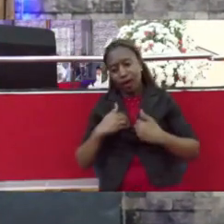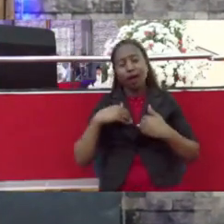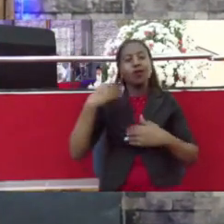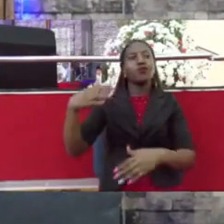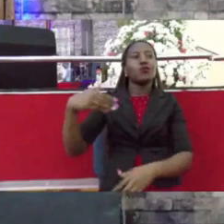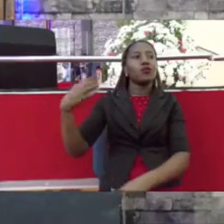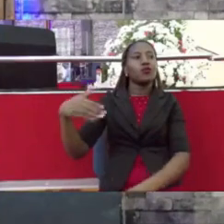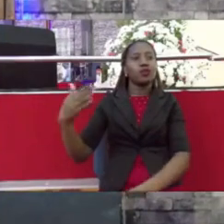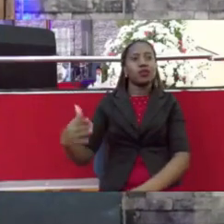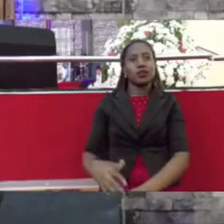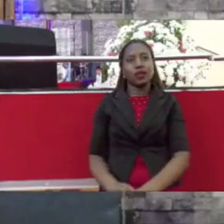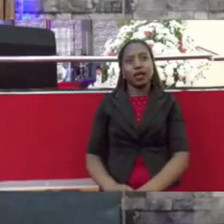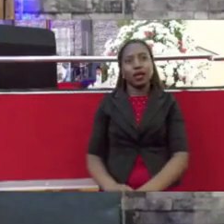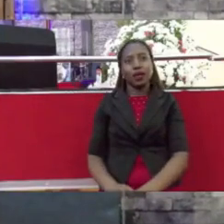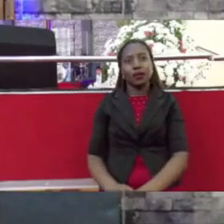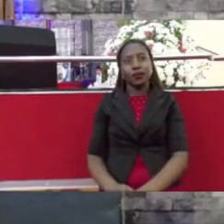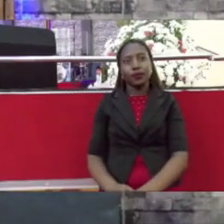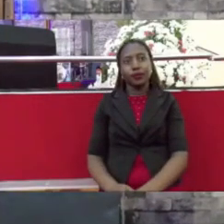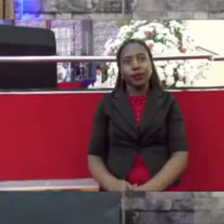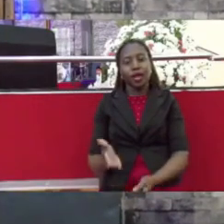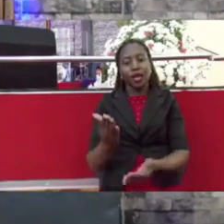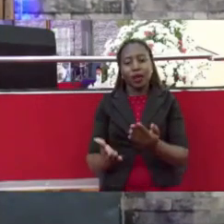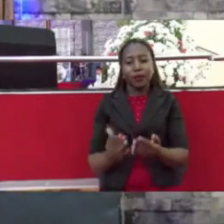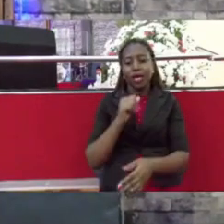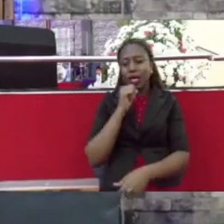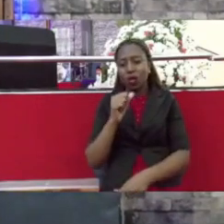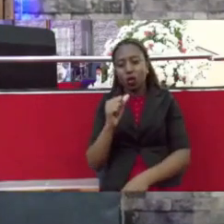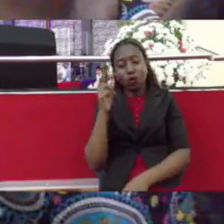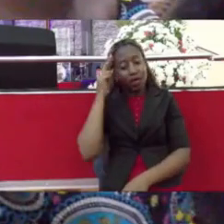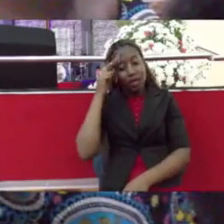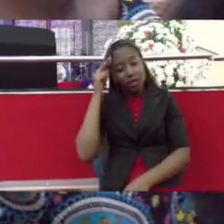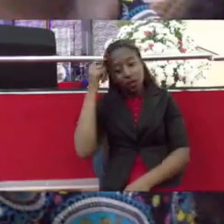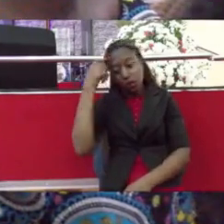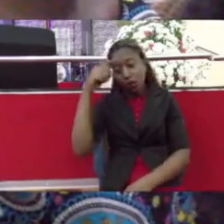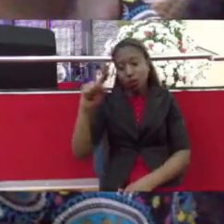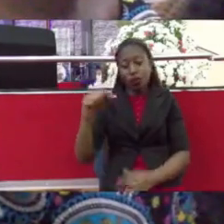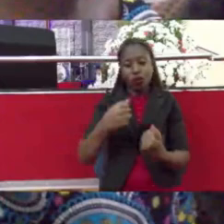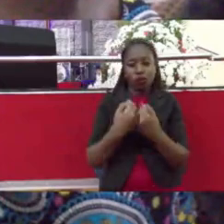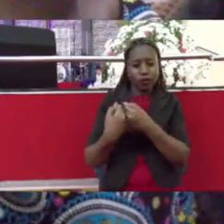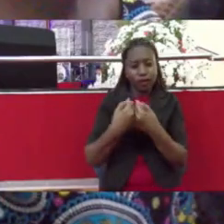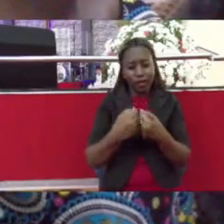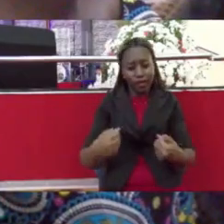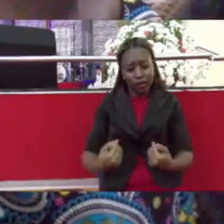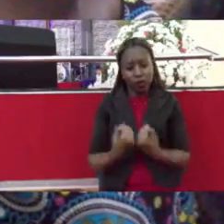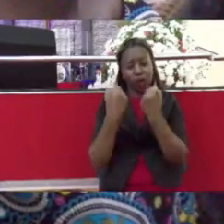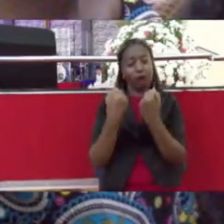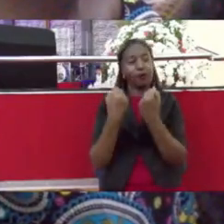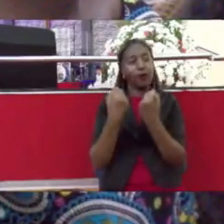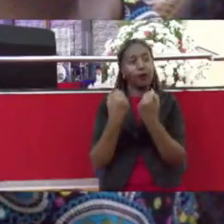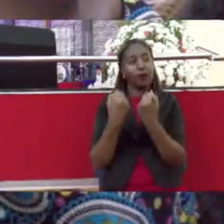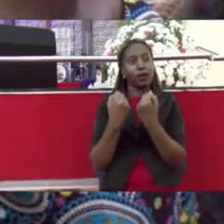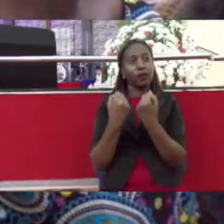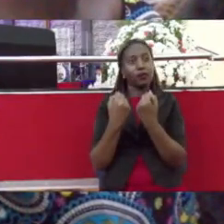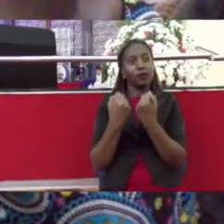may not be the one who has caused something. Anaweza kuwa sio yeye amefanya. He is not the one who has caused whatever maybe you are going